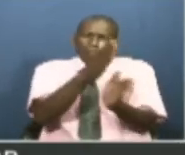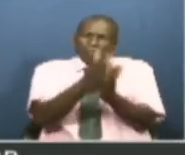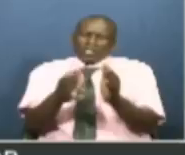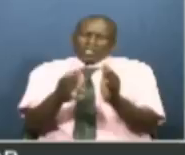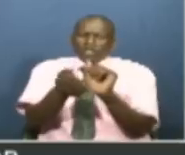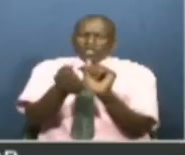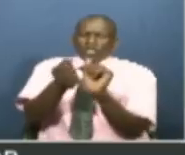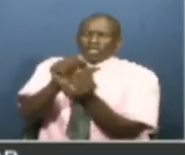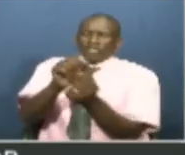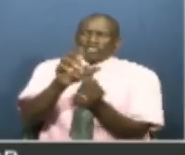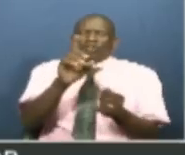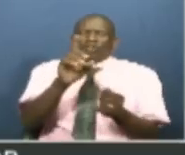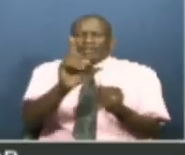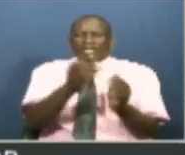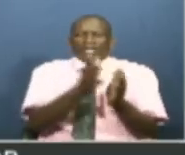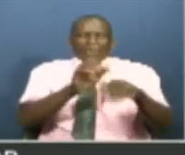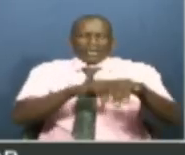changing of date time,